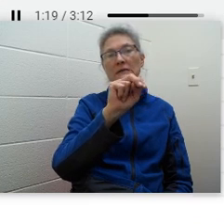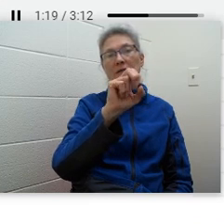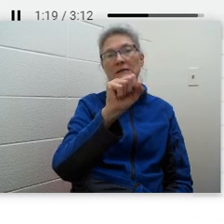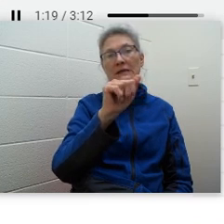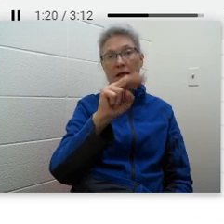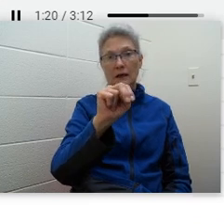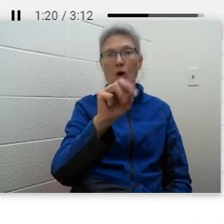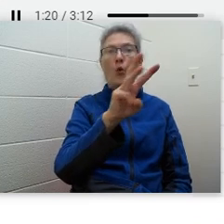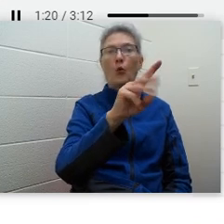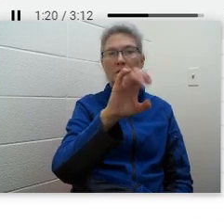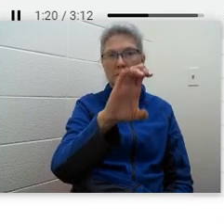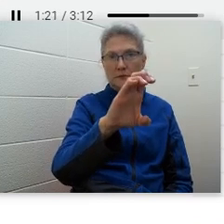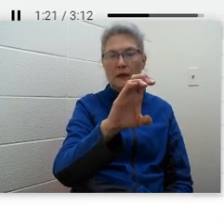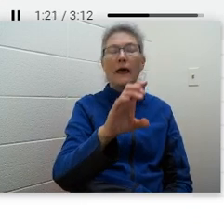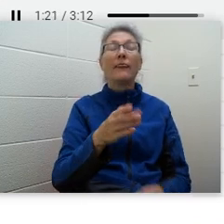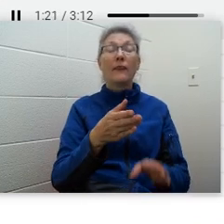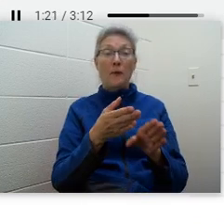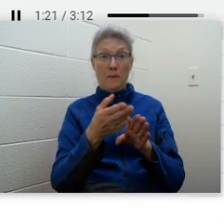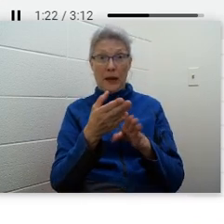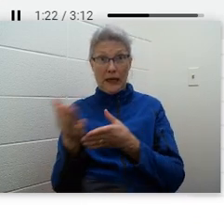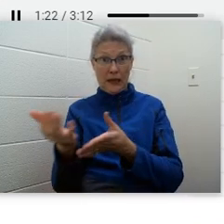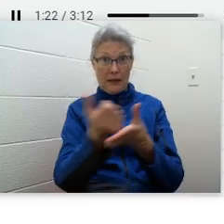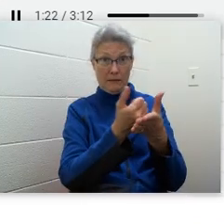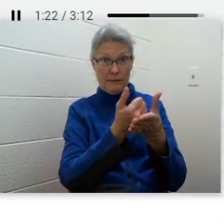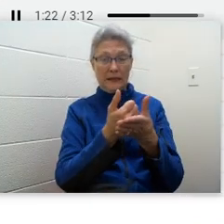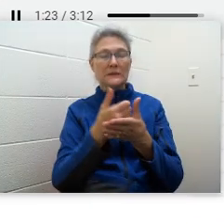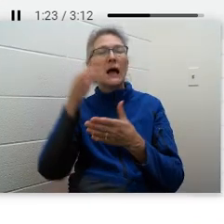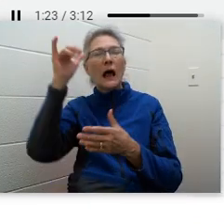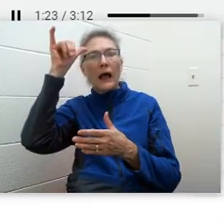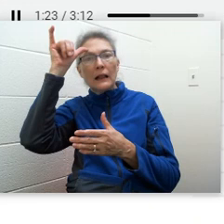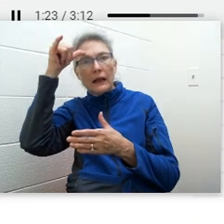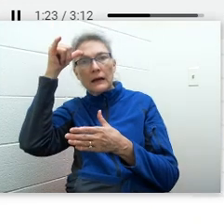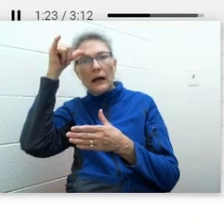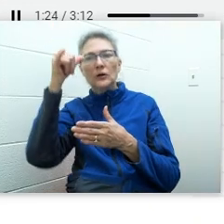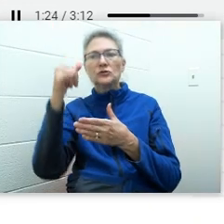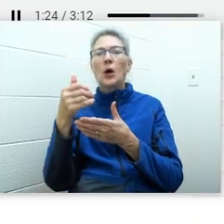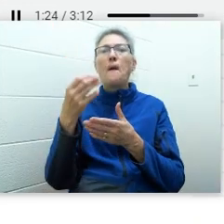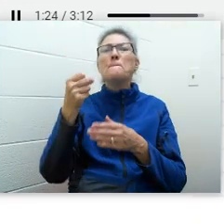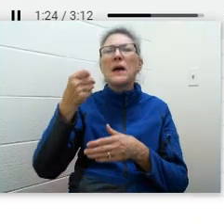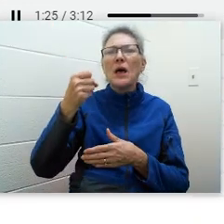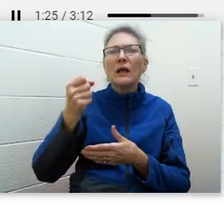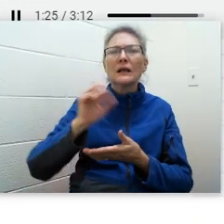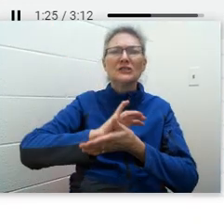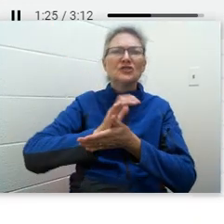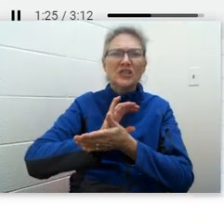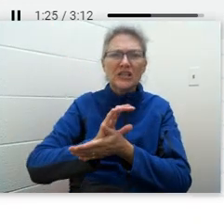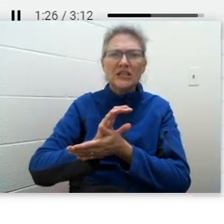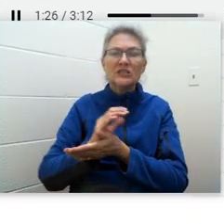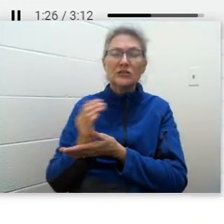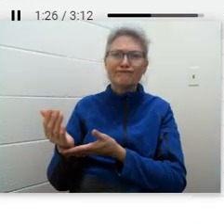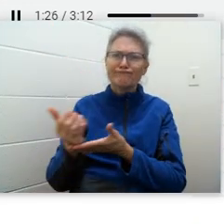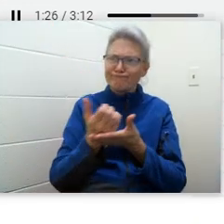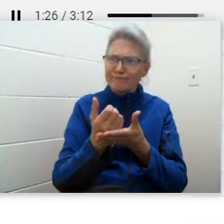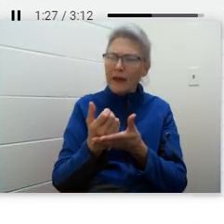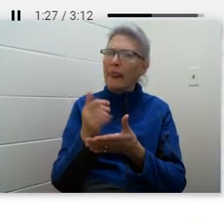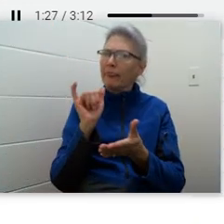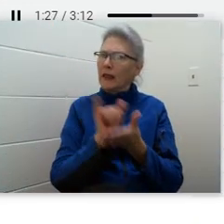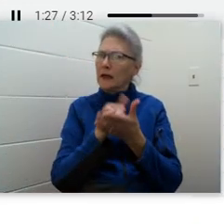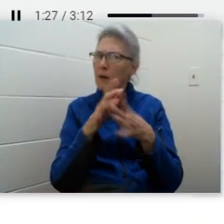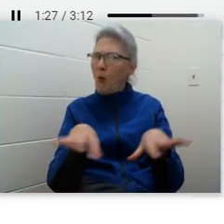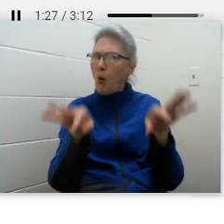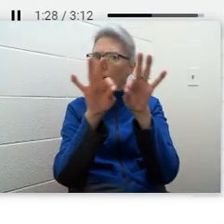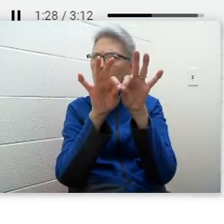their livestock, all the cows, and everything that produce the milk and cheese for Wisconsin. Yeah, that's super important.